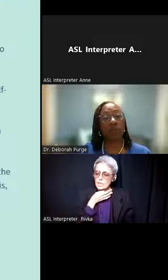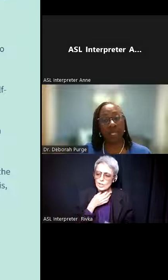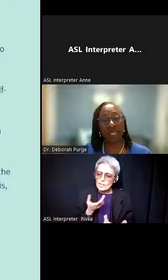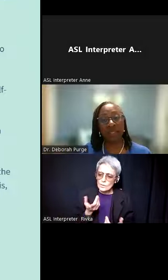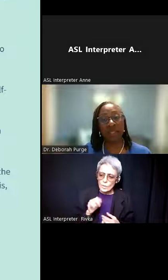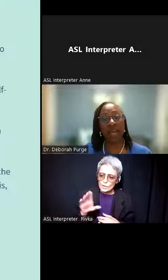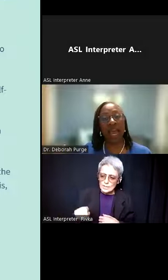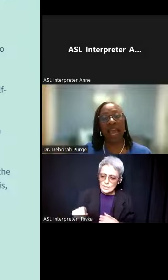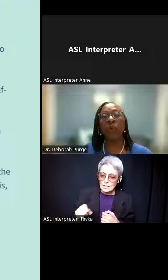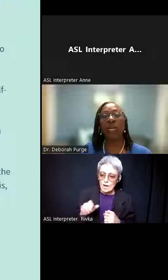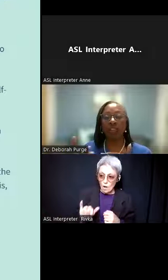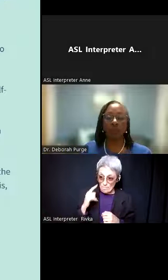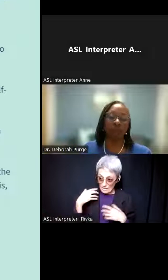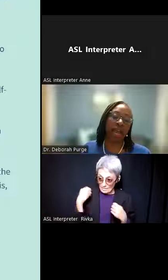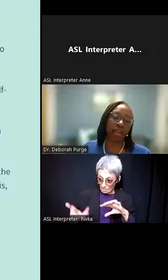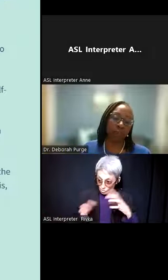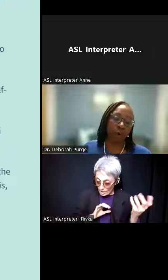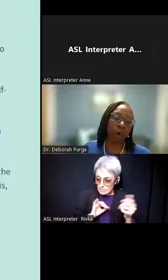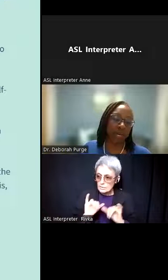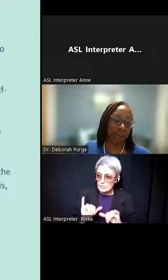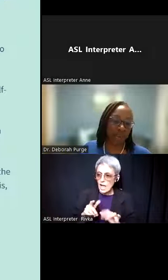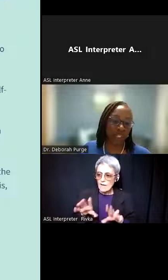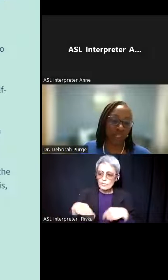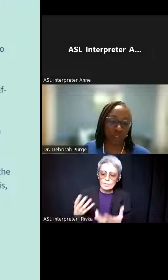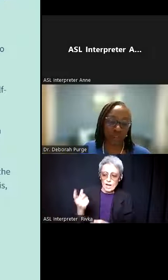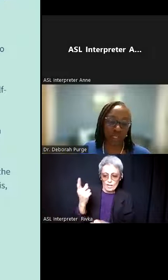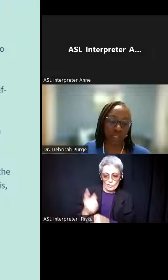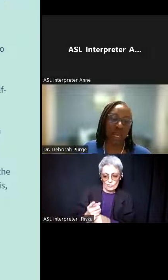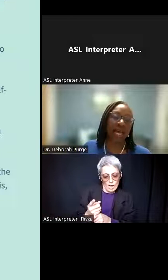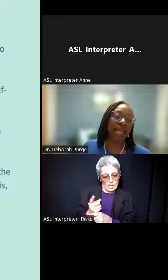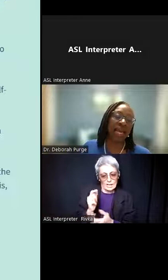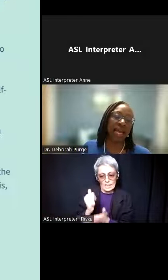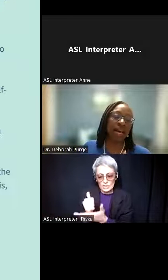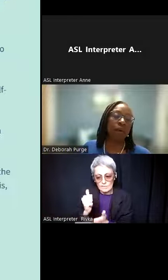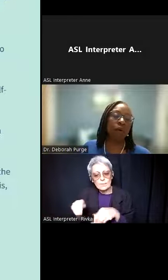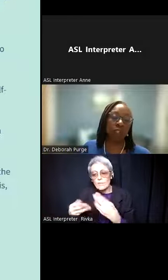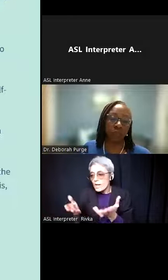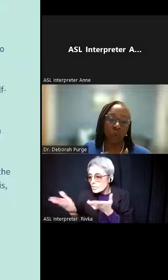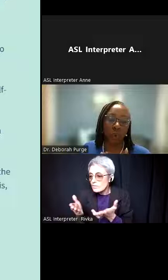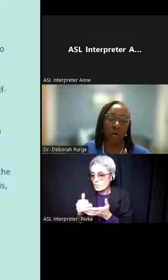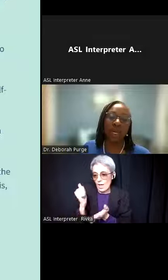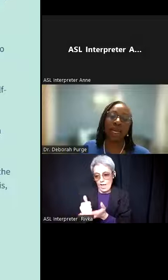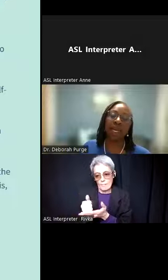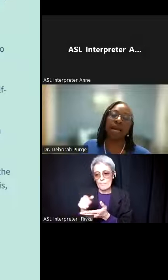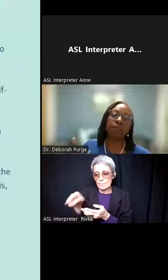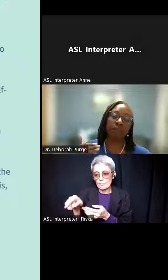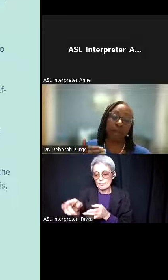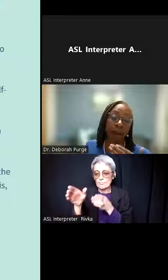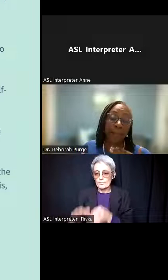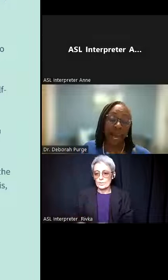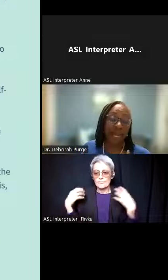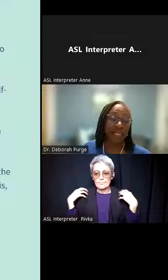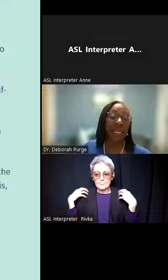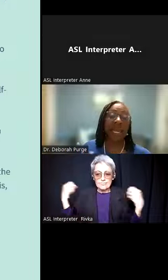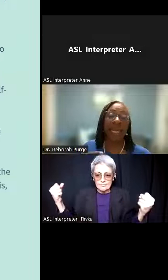health crisis and we need to provide the appropriate intervention services that can help restore, that can help to bring